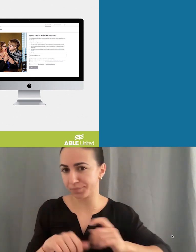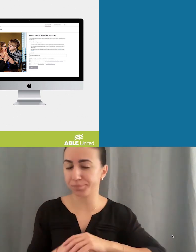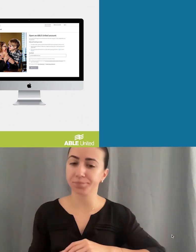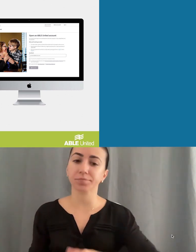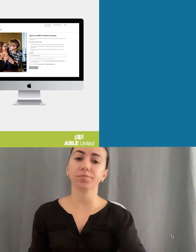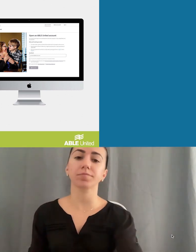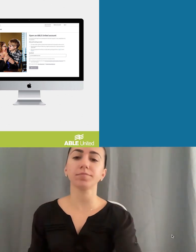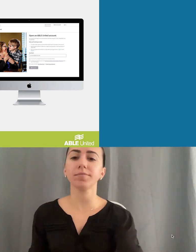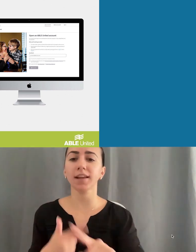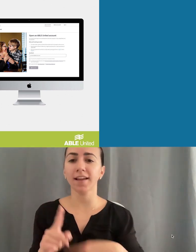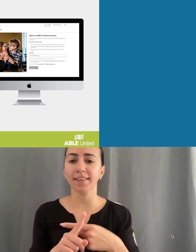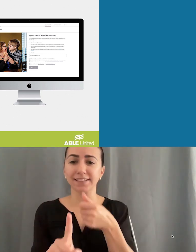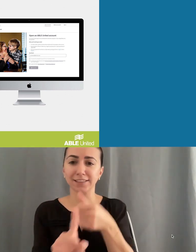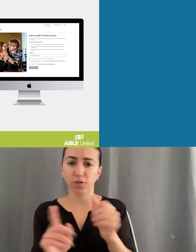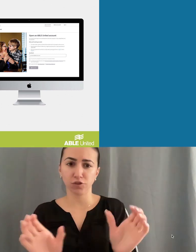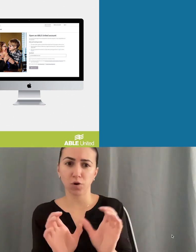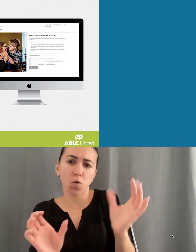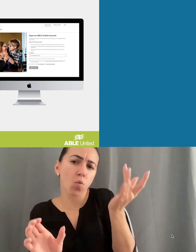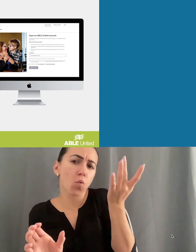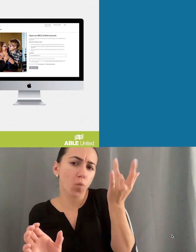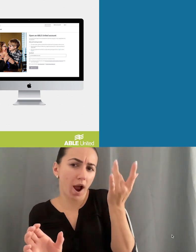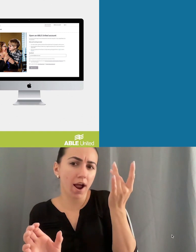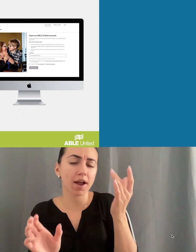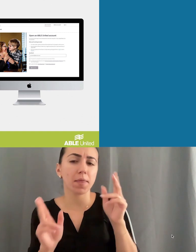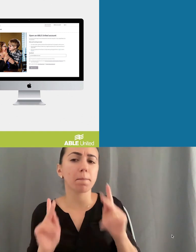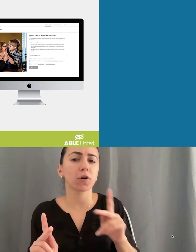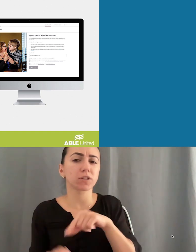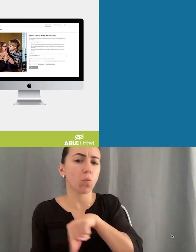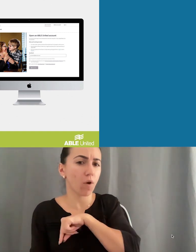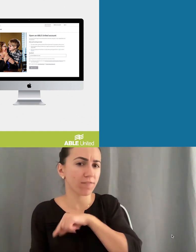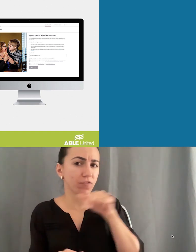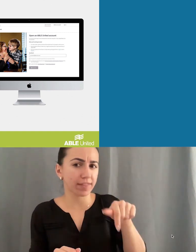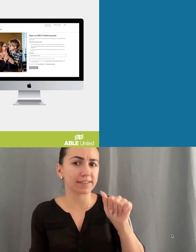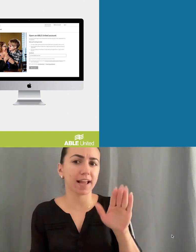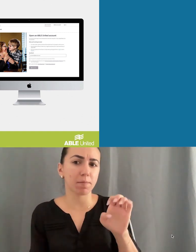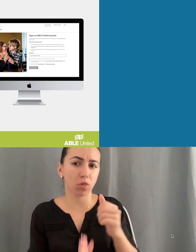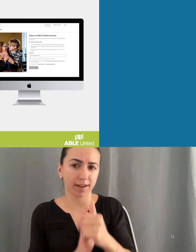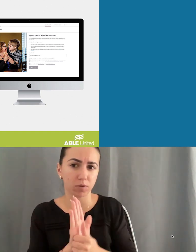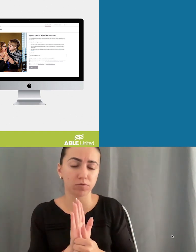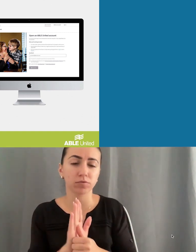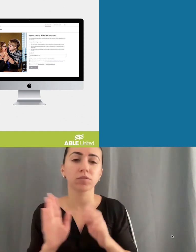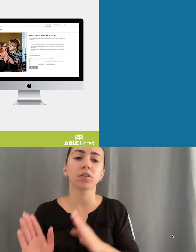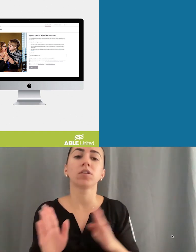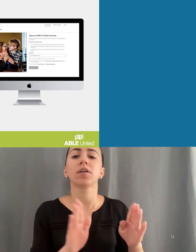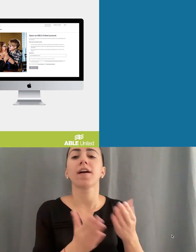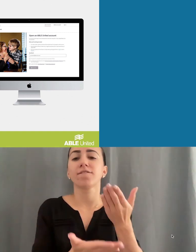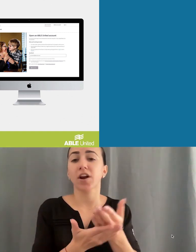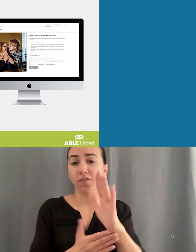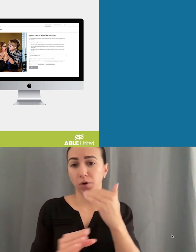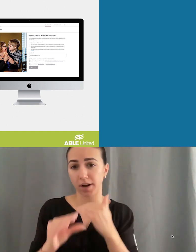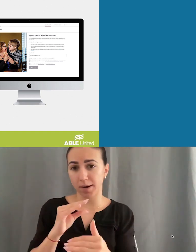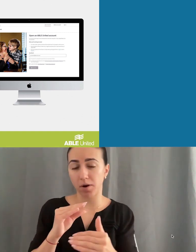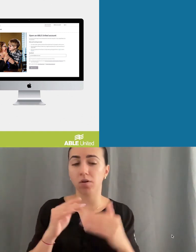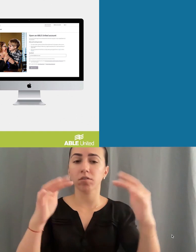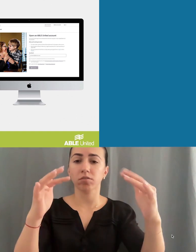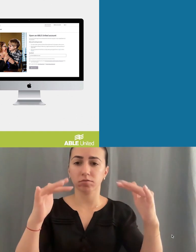going to self-certify why the beneficiary is eligible for an ABLE account. After that is done, we'll verify your email, and then you'll go